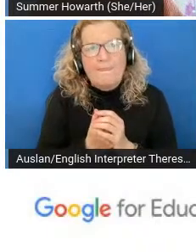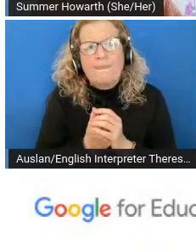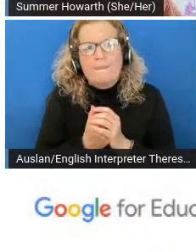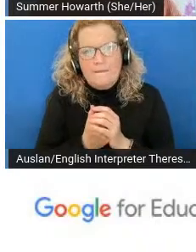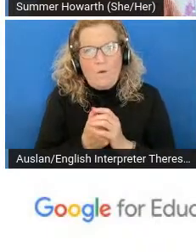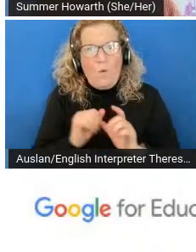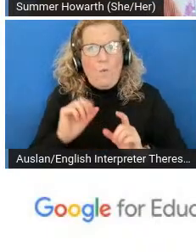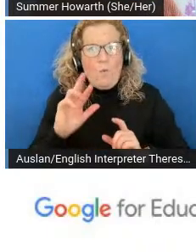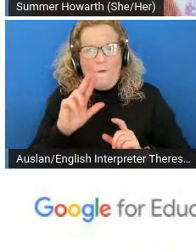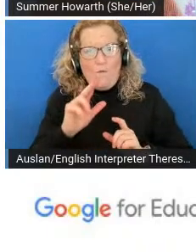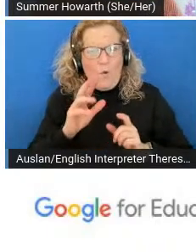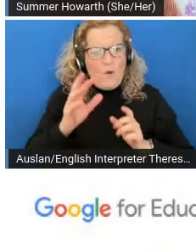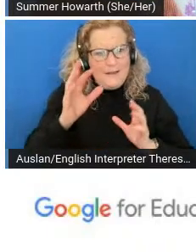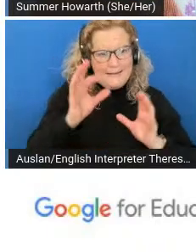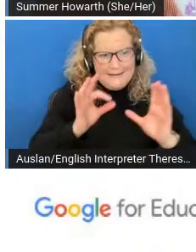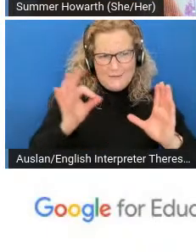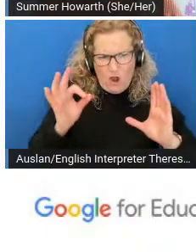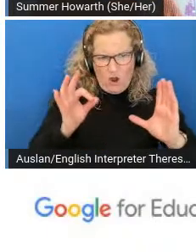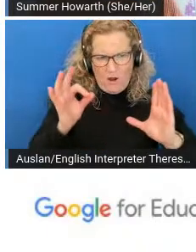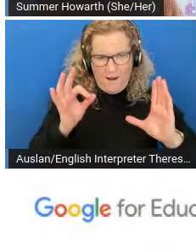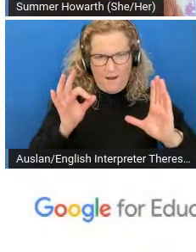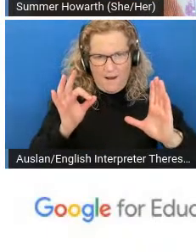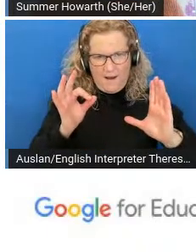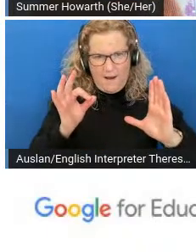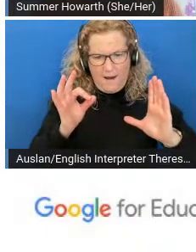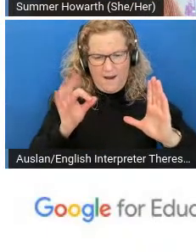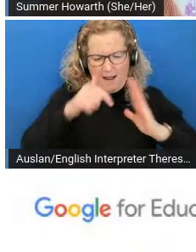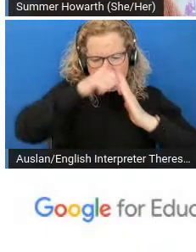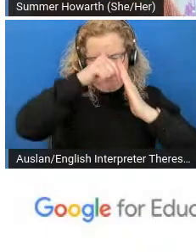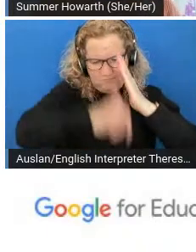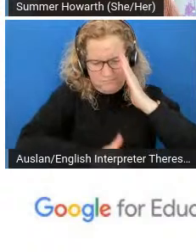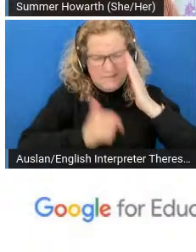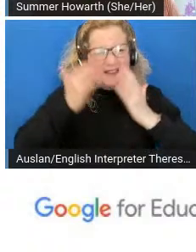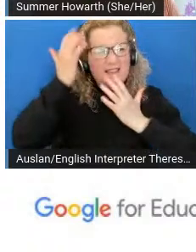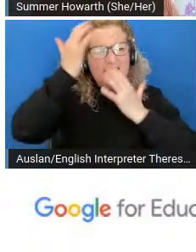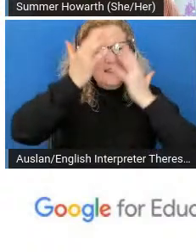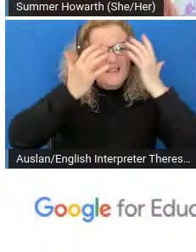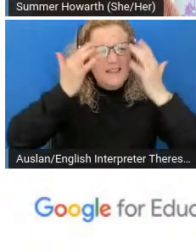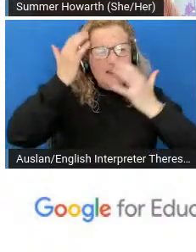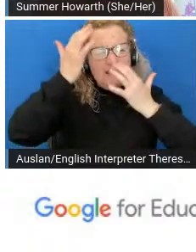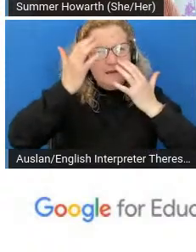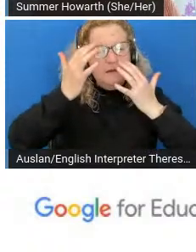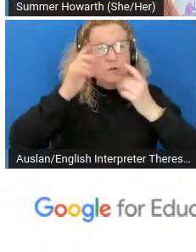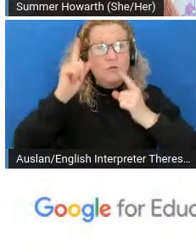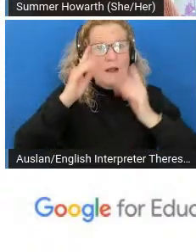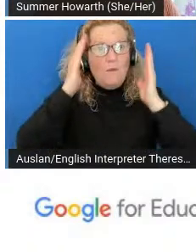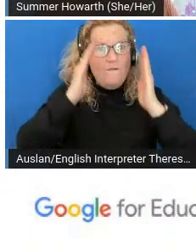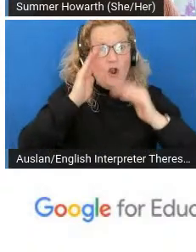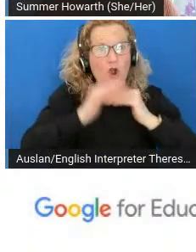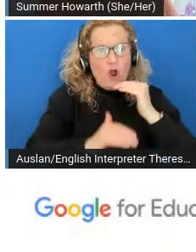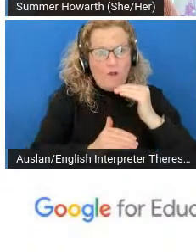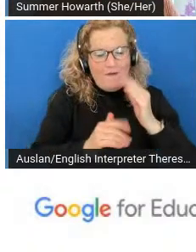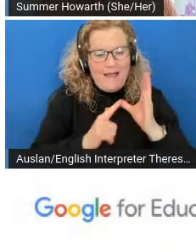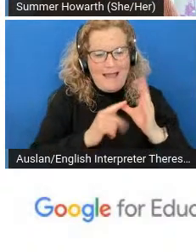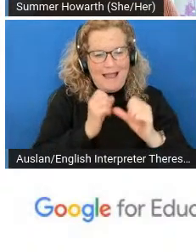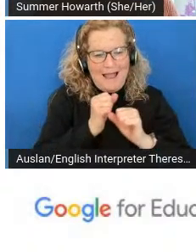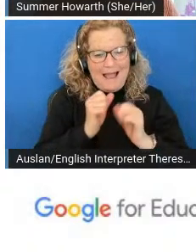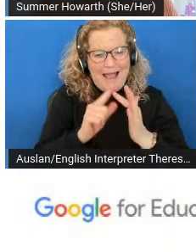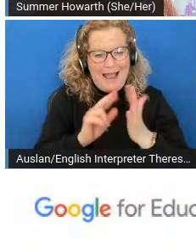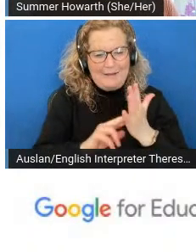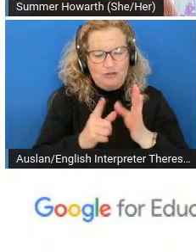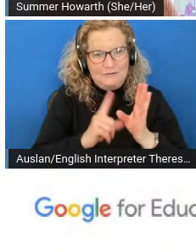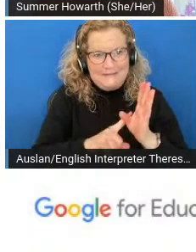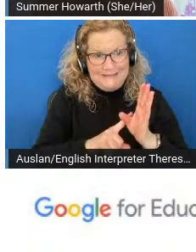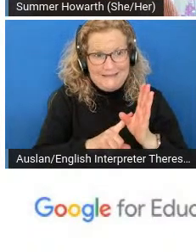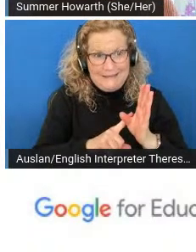for and have a think about these in a little bit more detail, today we're really focusing when we're looking at student agency and having a